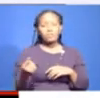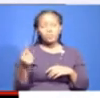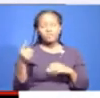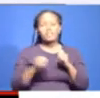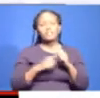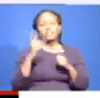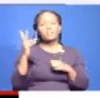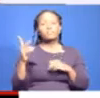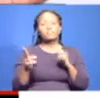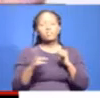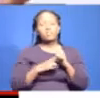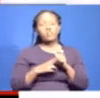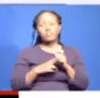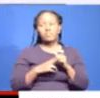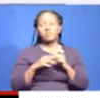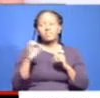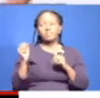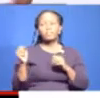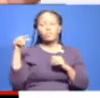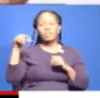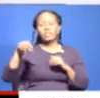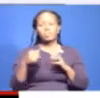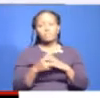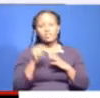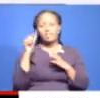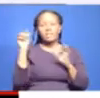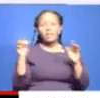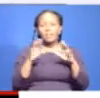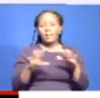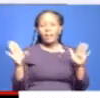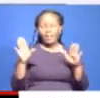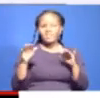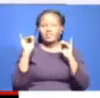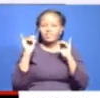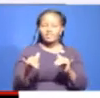582,647 square kilometers. Kenya is not expanding. The land remains the same.